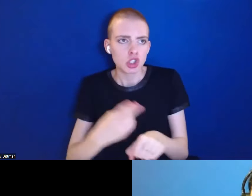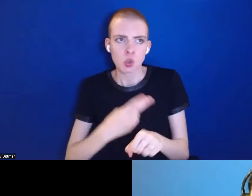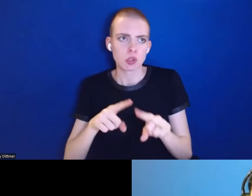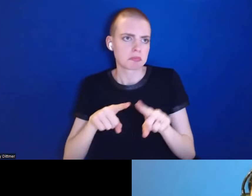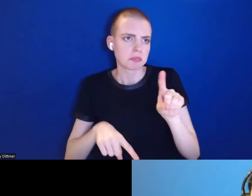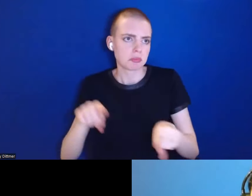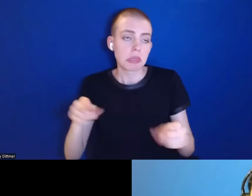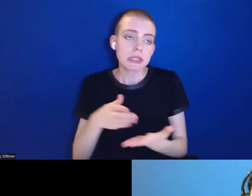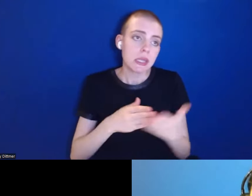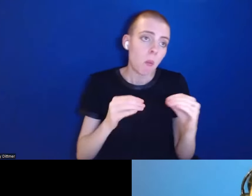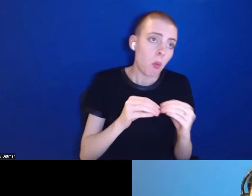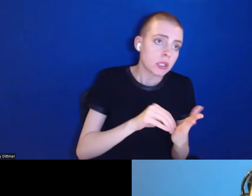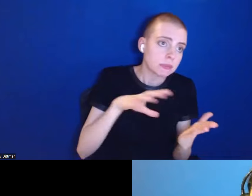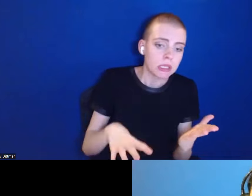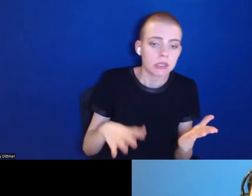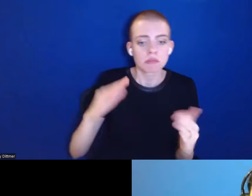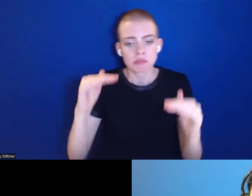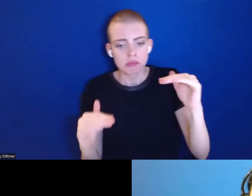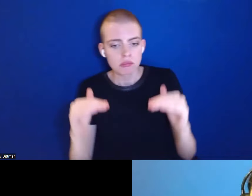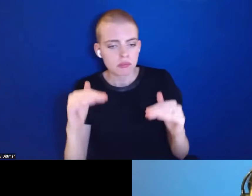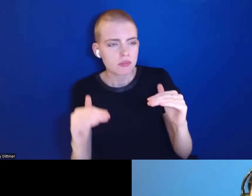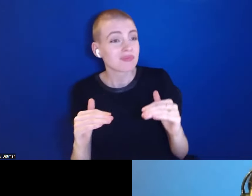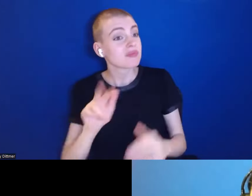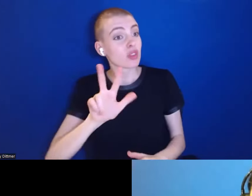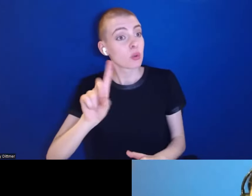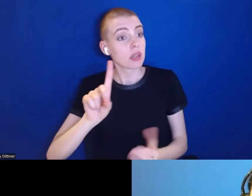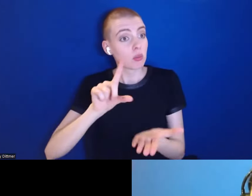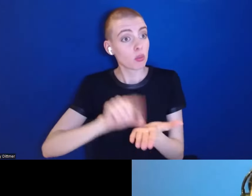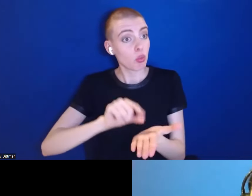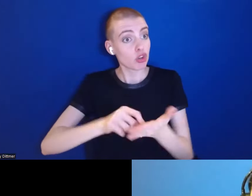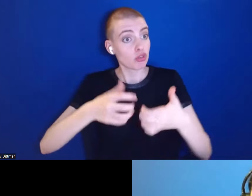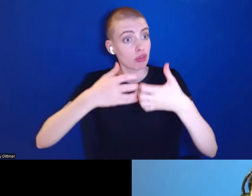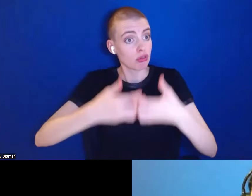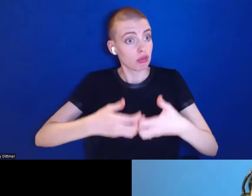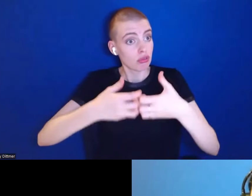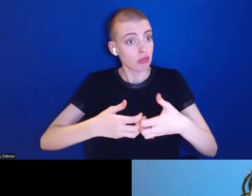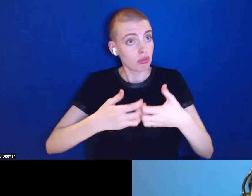are more expensive. 3D printers now, you can